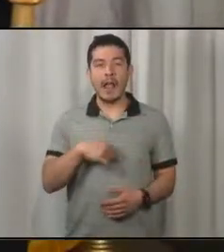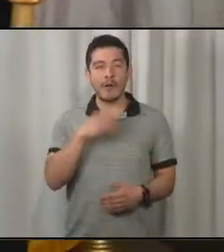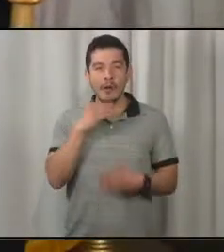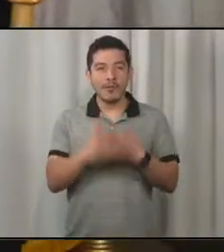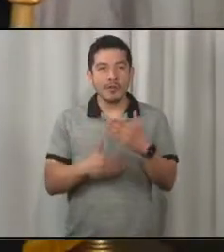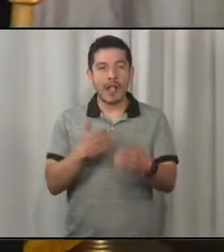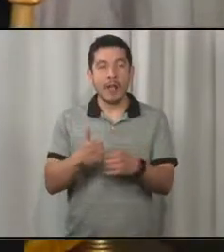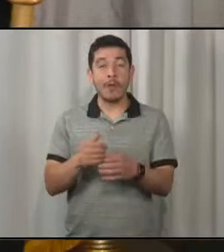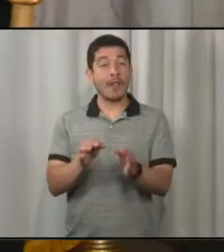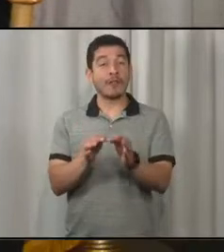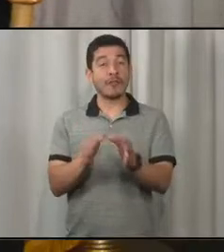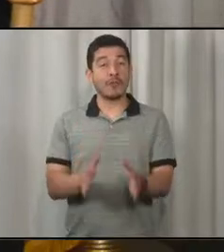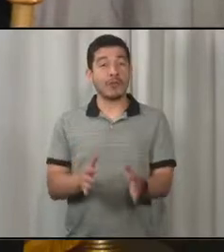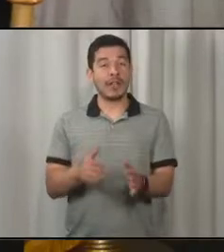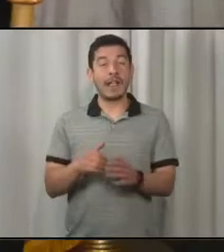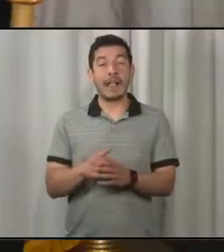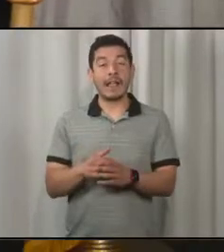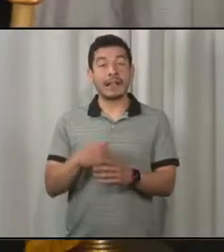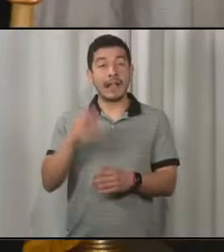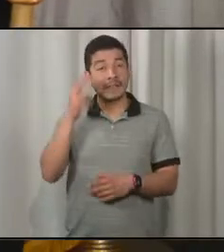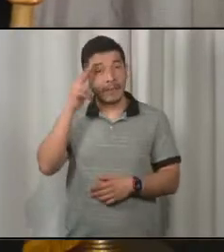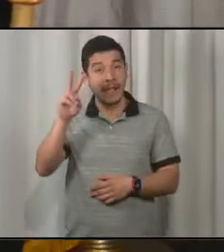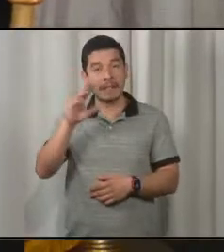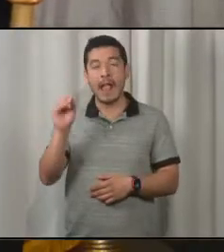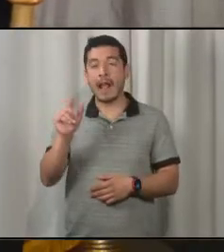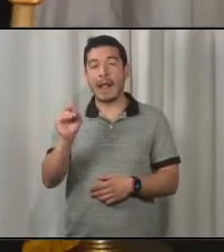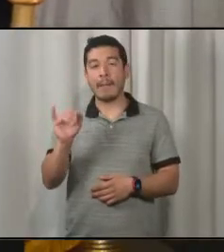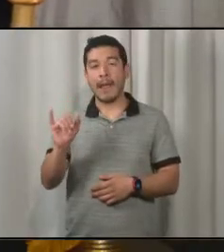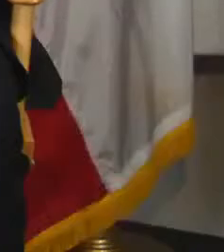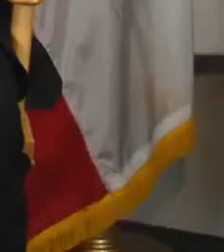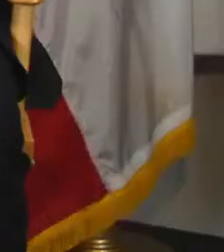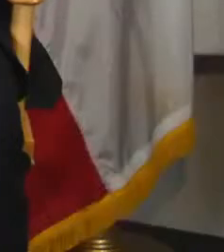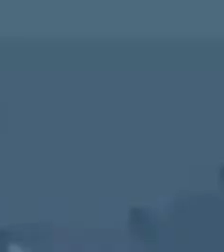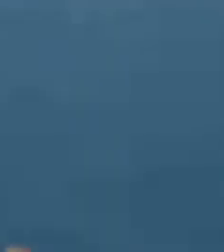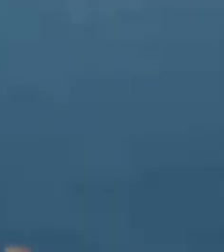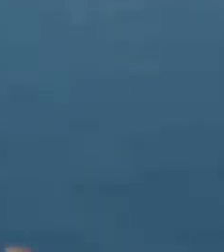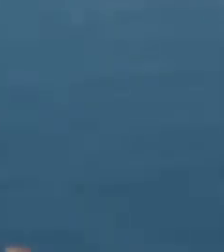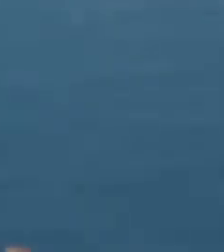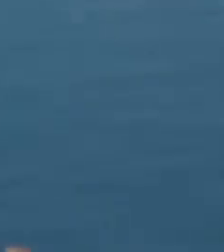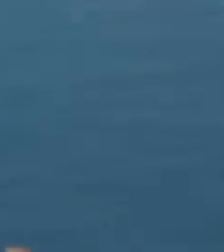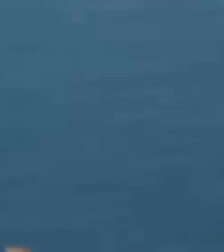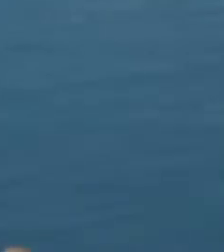with interpretation in Spanish and Khmer. Thank you.